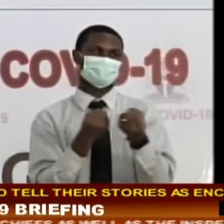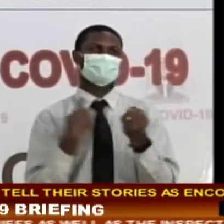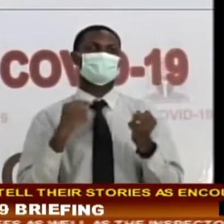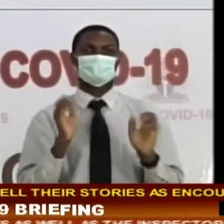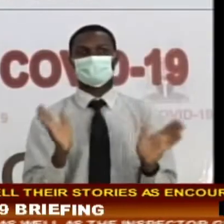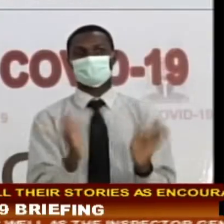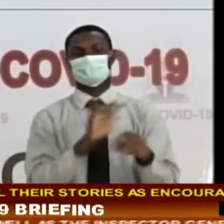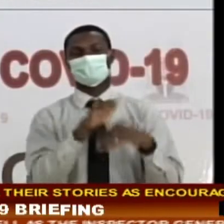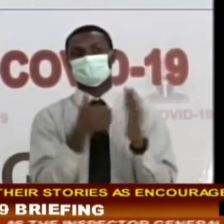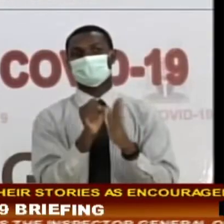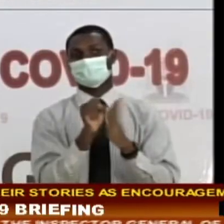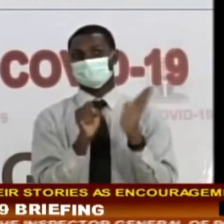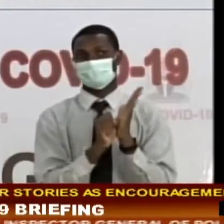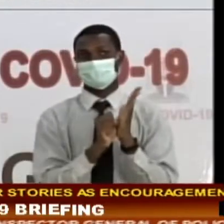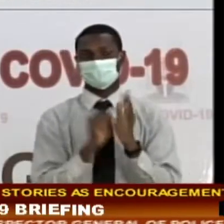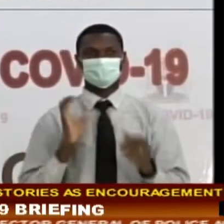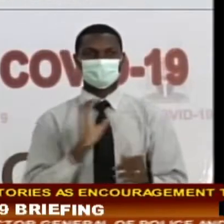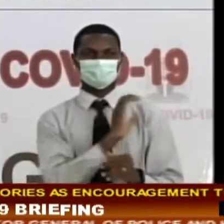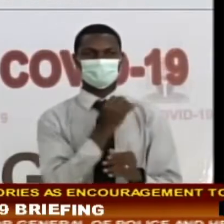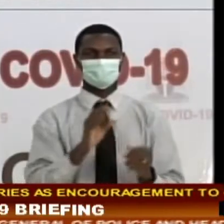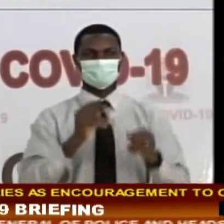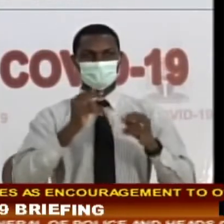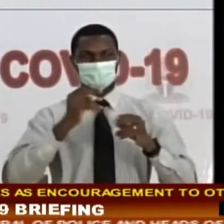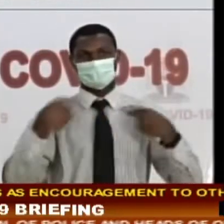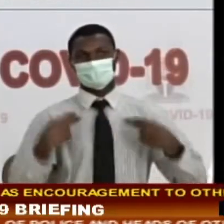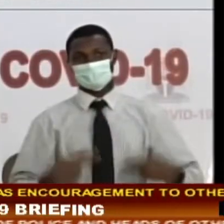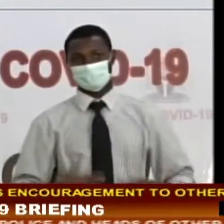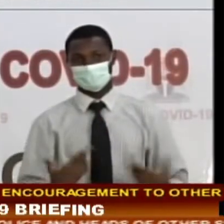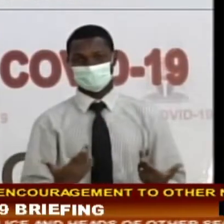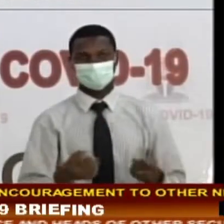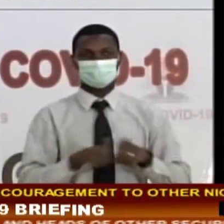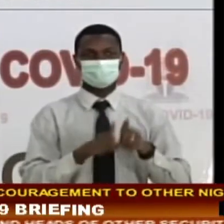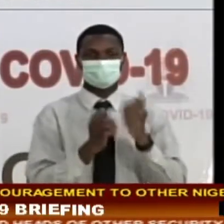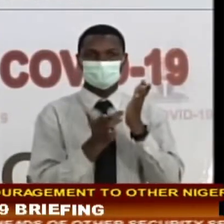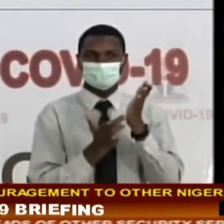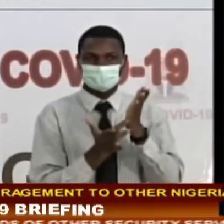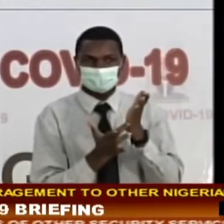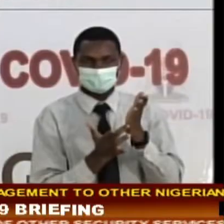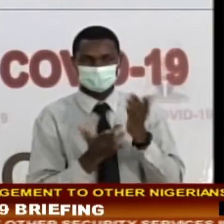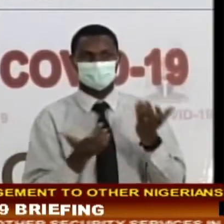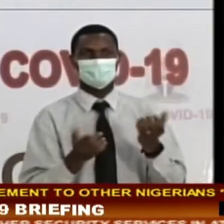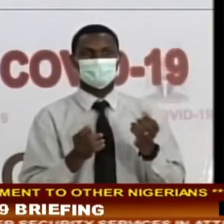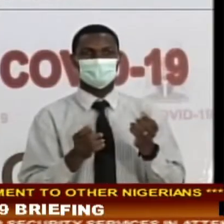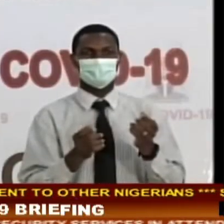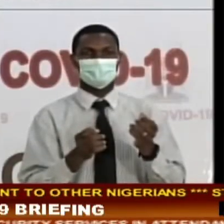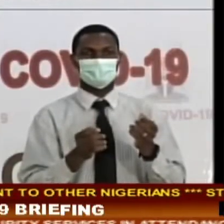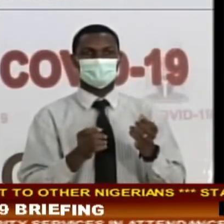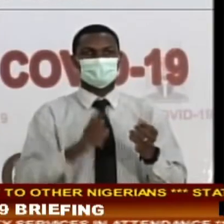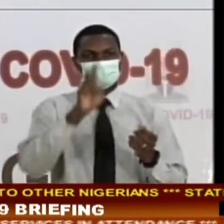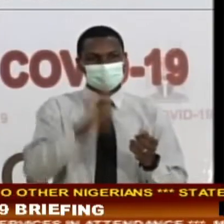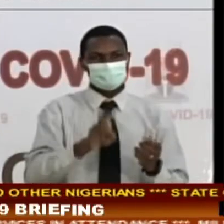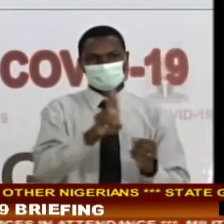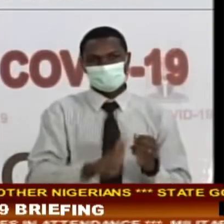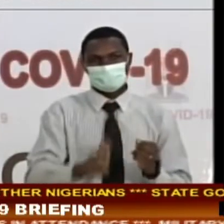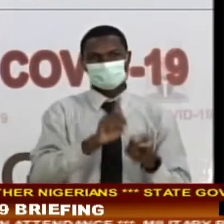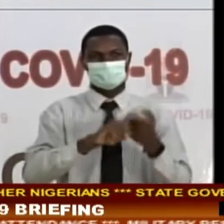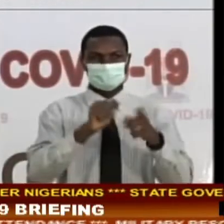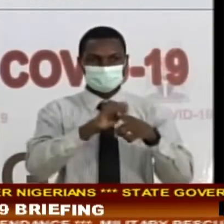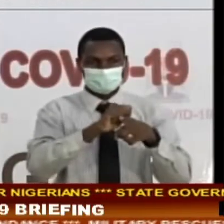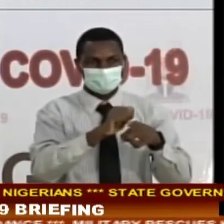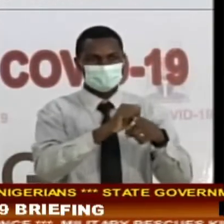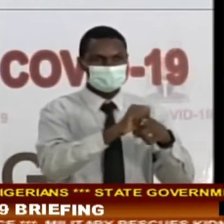their staff through the information technology platform to continue training and retraining their health workers in their states as